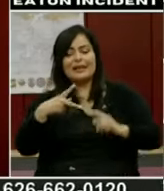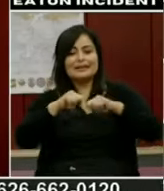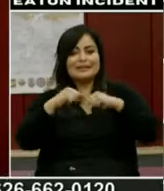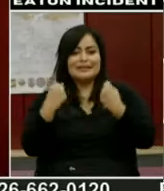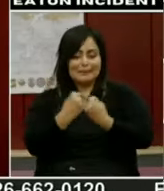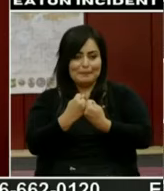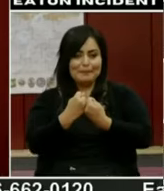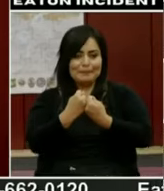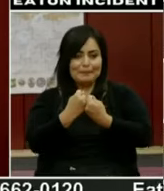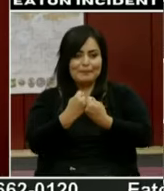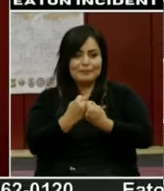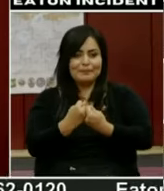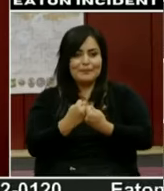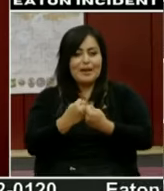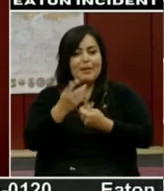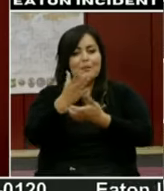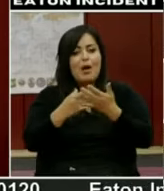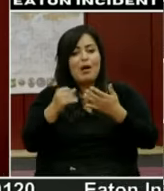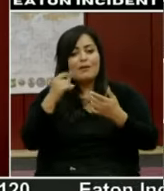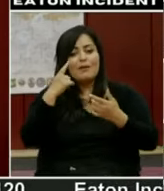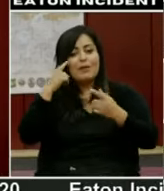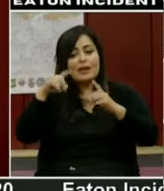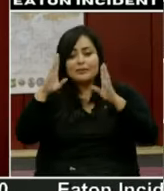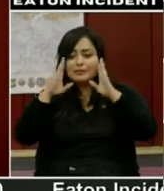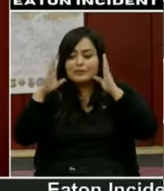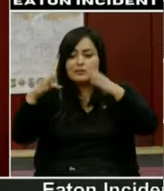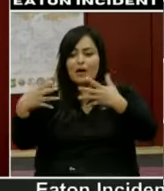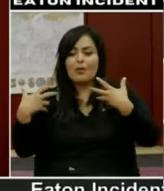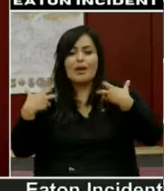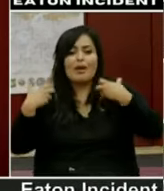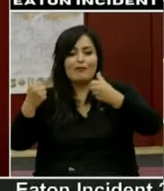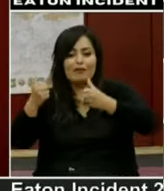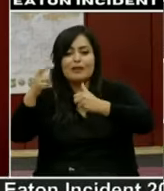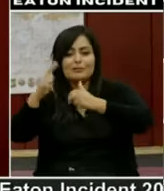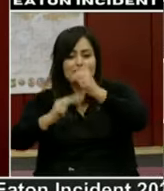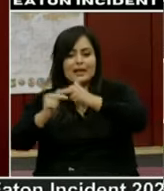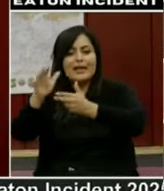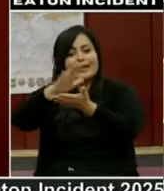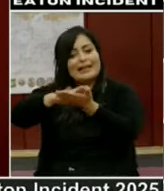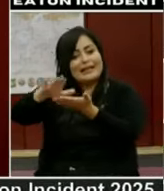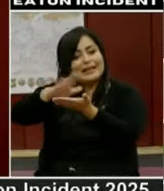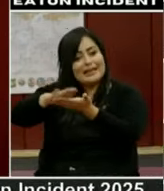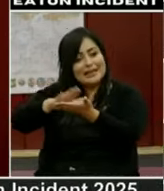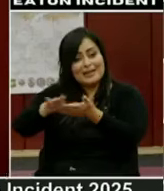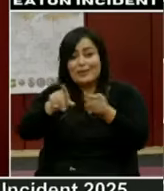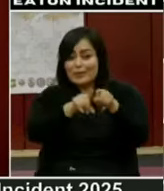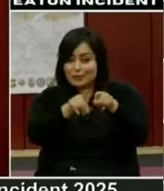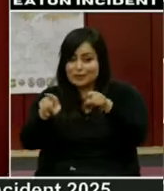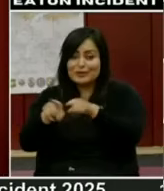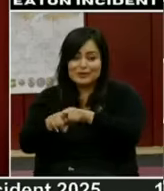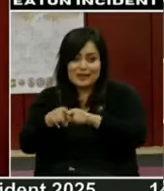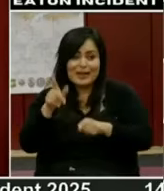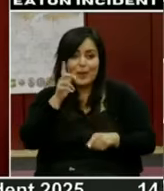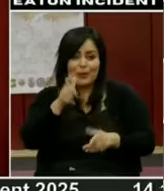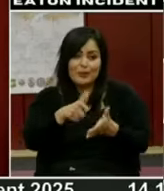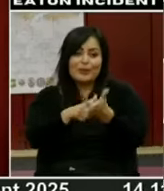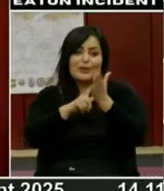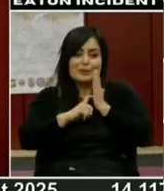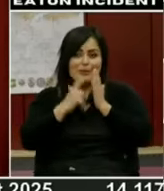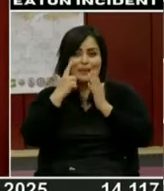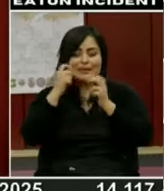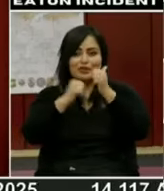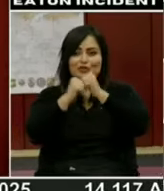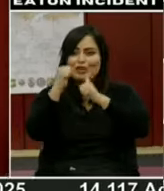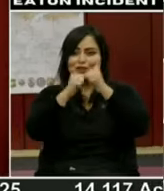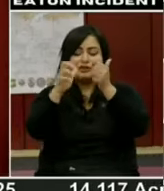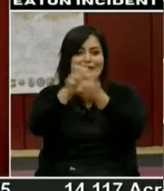is the recovery efforts and the cleanup that's going to need to be done in here because of the amount of structures and damage that has